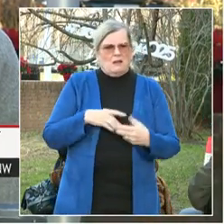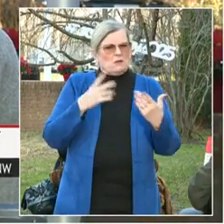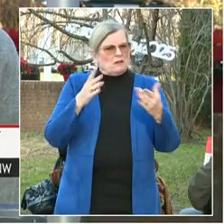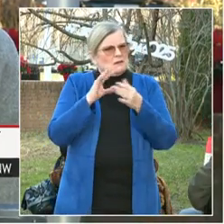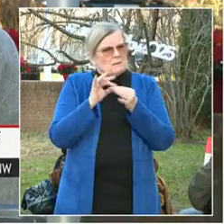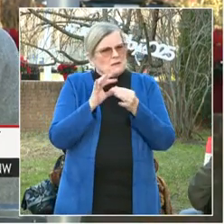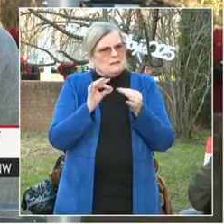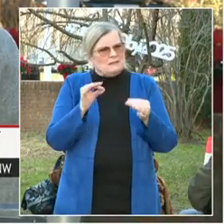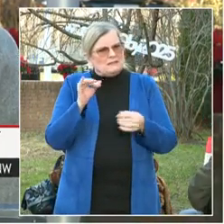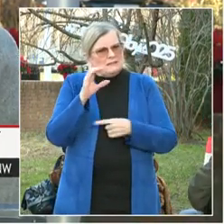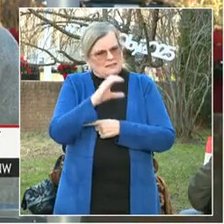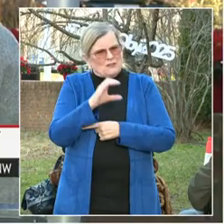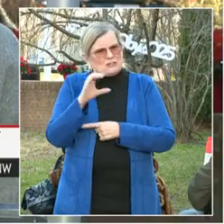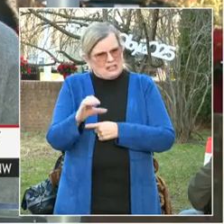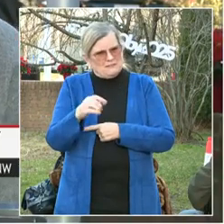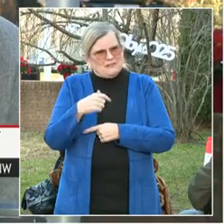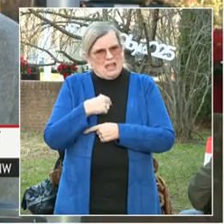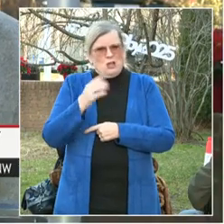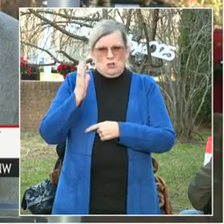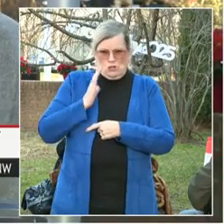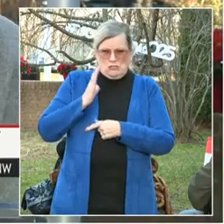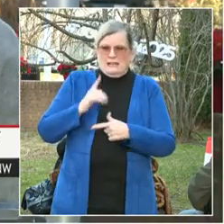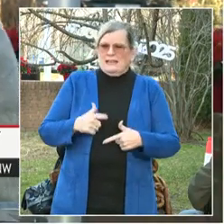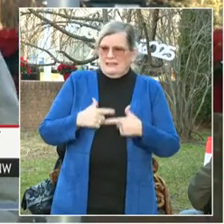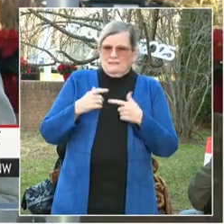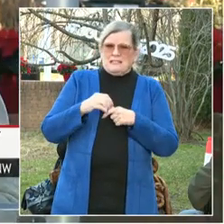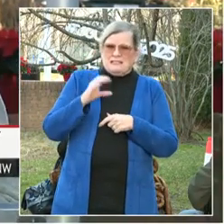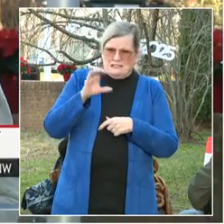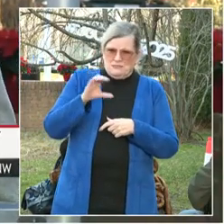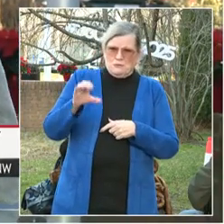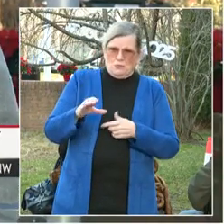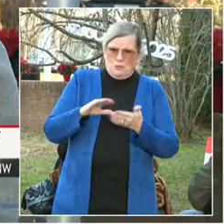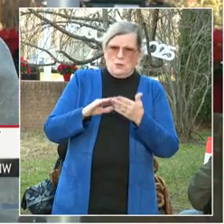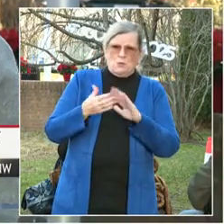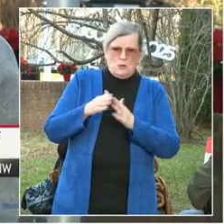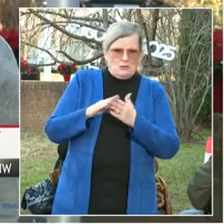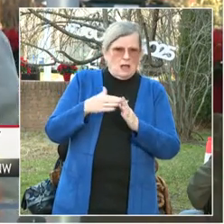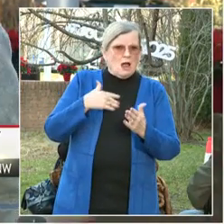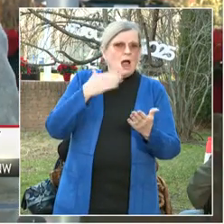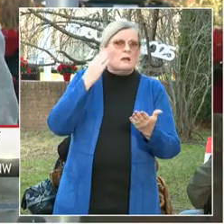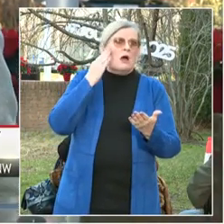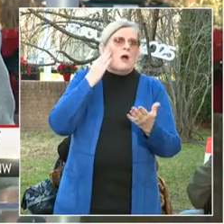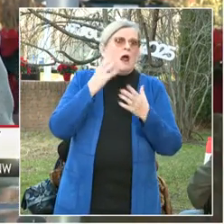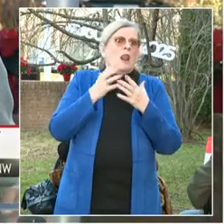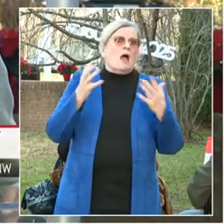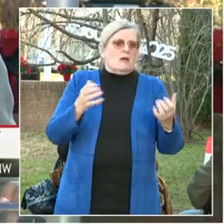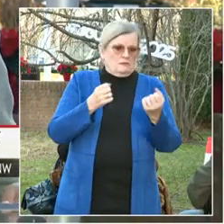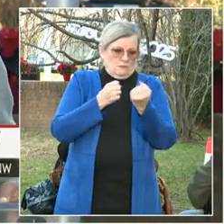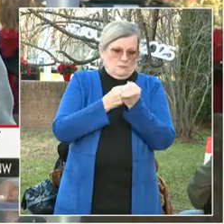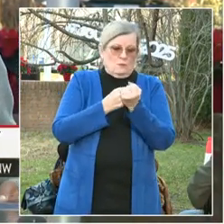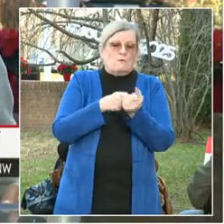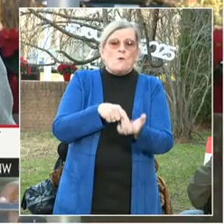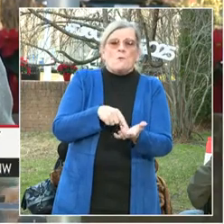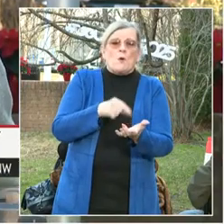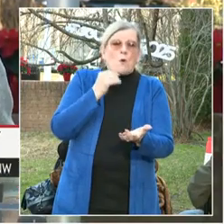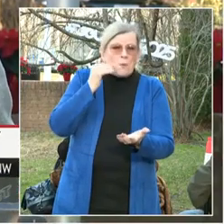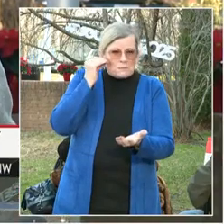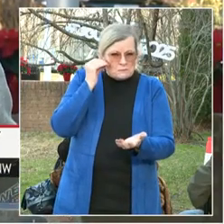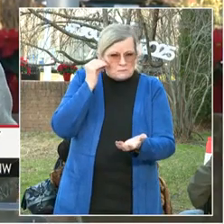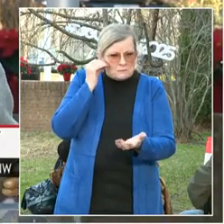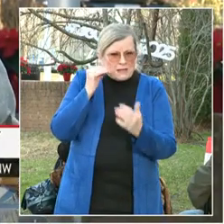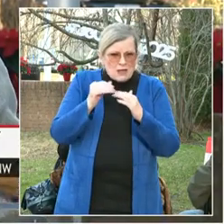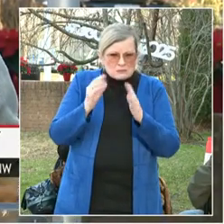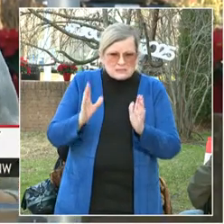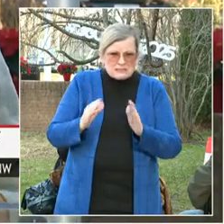be a resident of Chevy Chase. I love this community, and I know there's a lot of support for affordable housing here. This is probably one of the most expensive places to live in